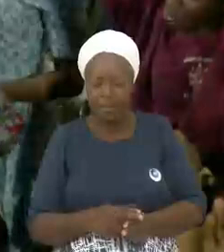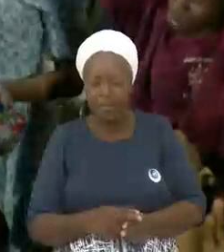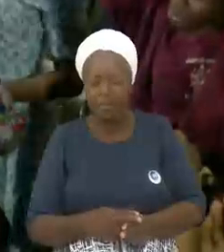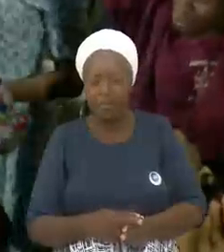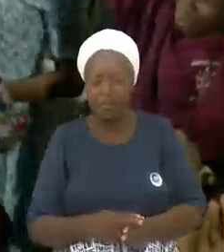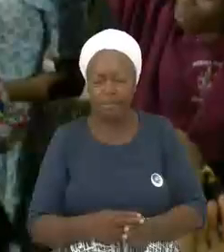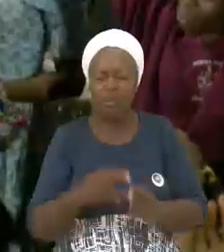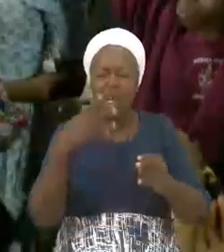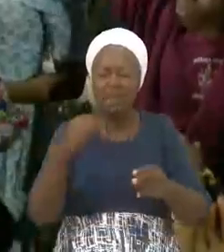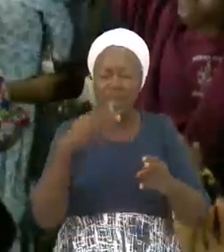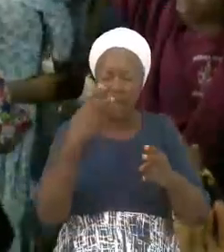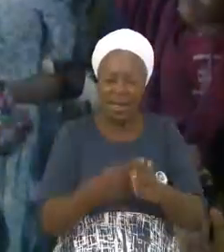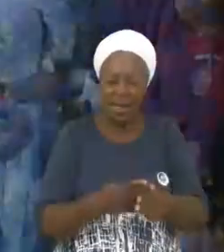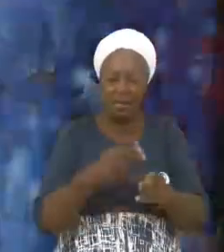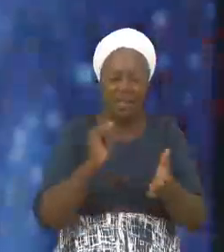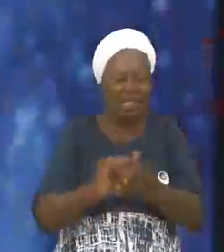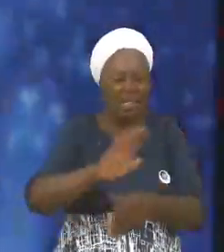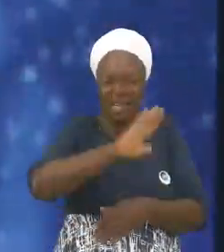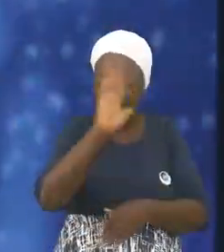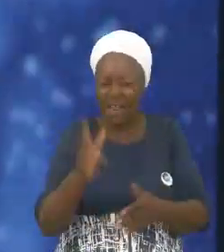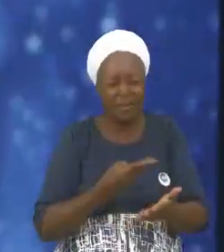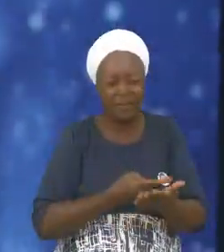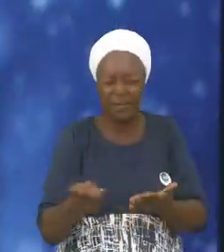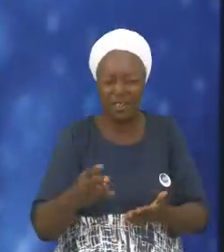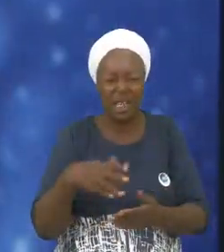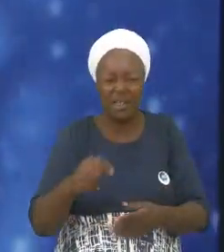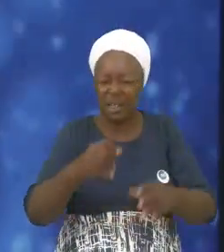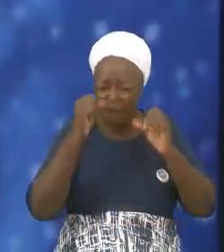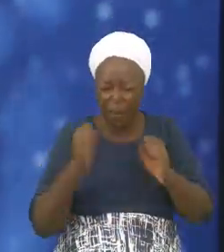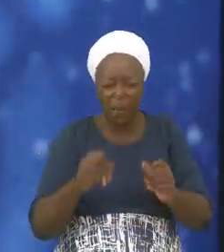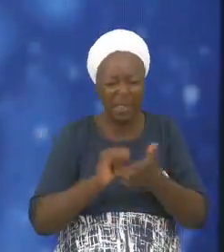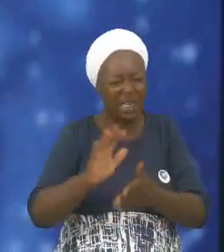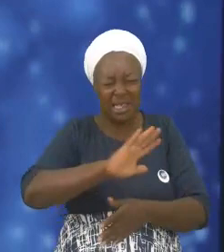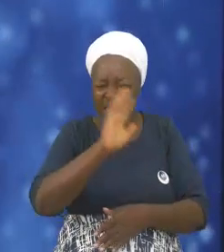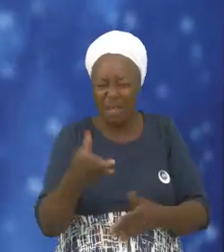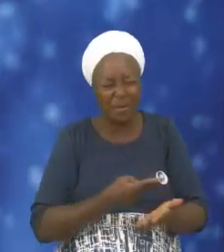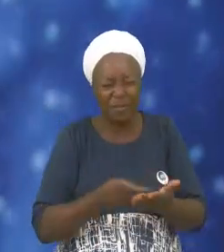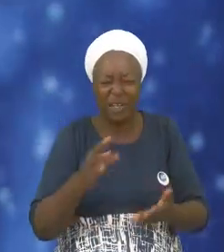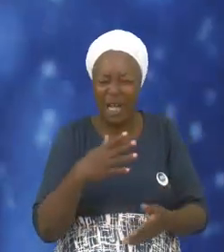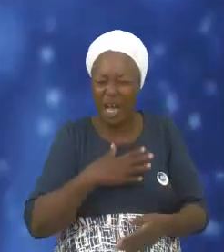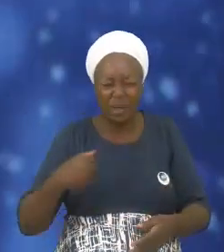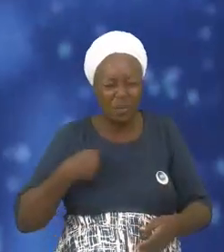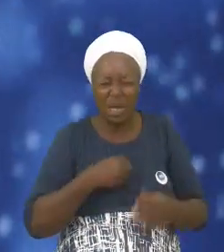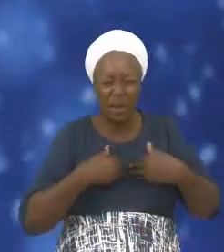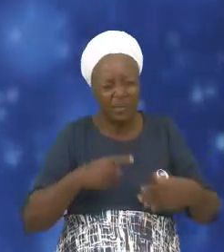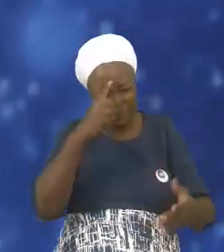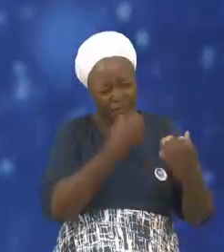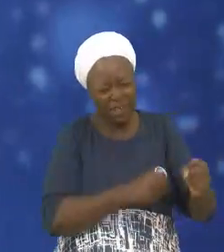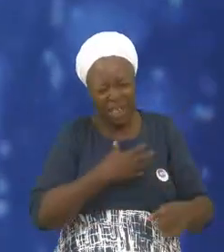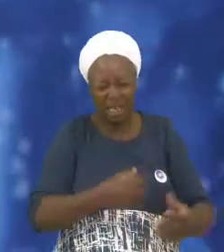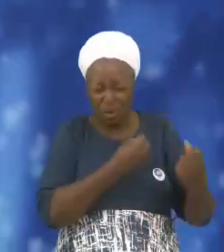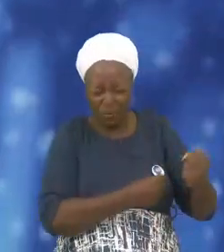The name that never fails, the power that never fails. And we have the faith and the confidence